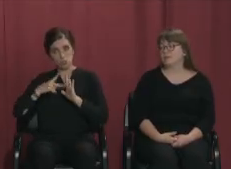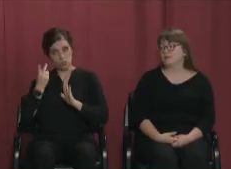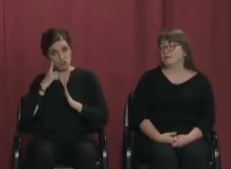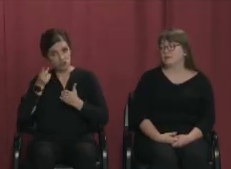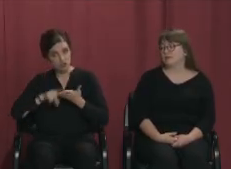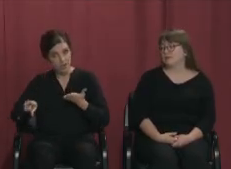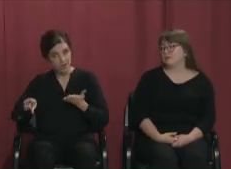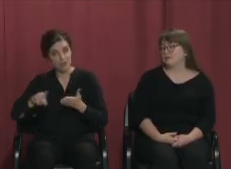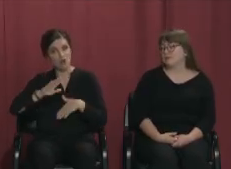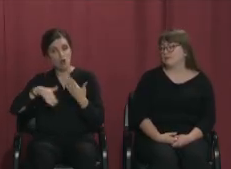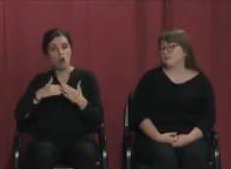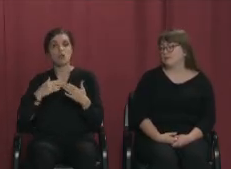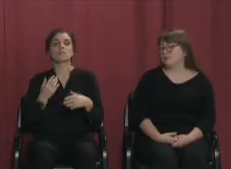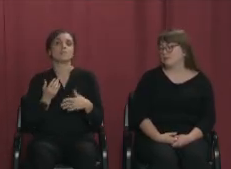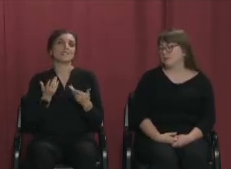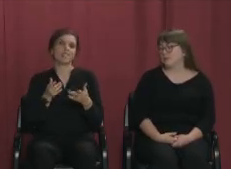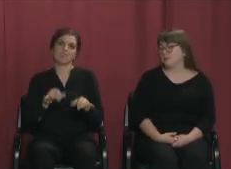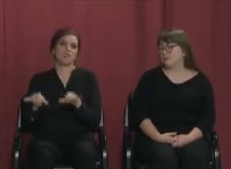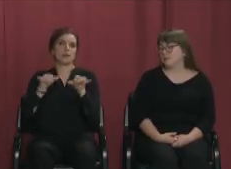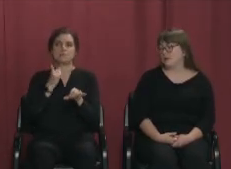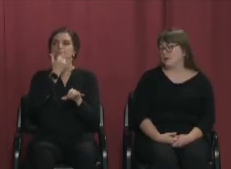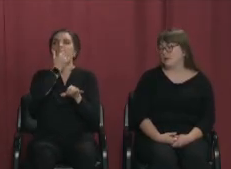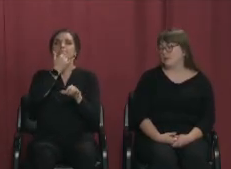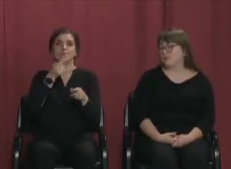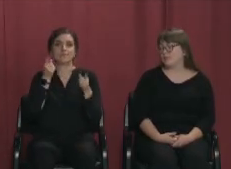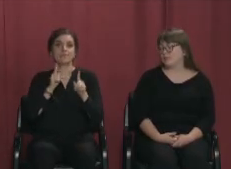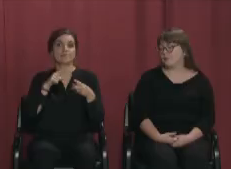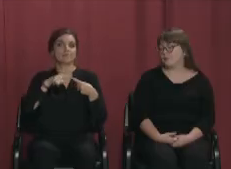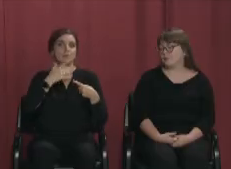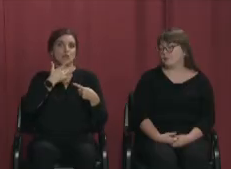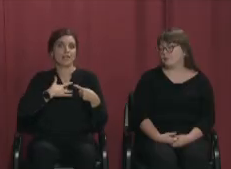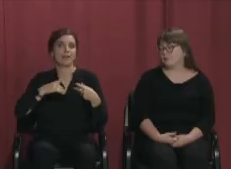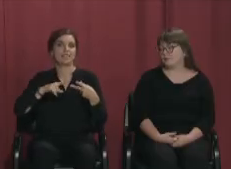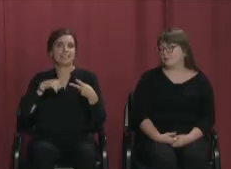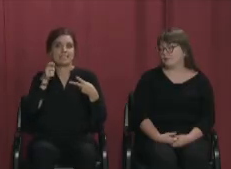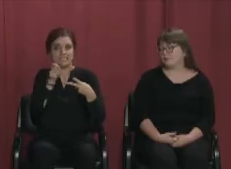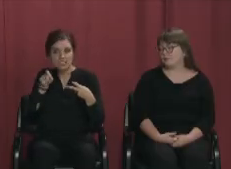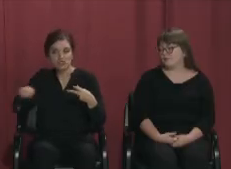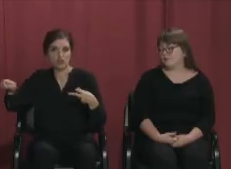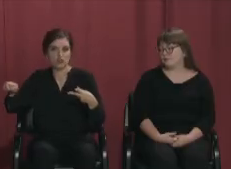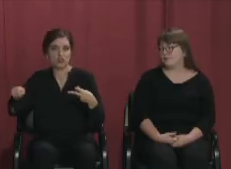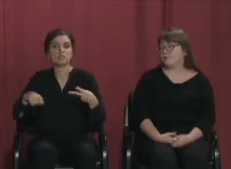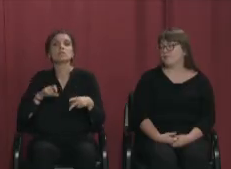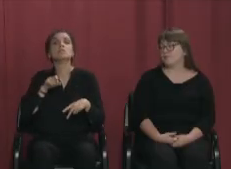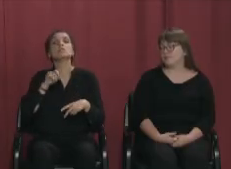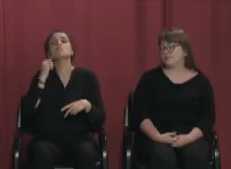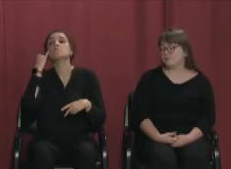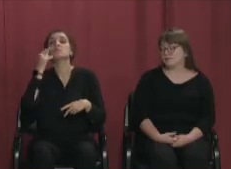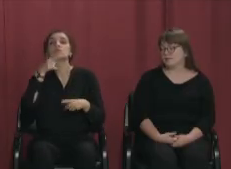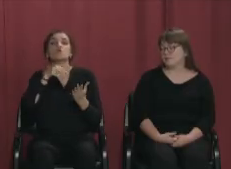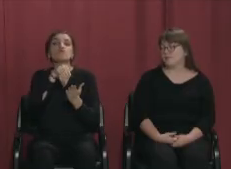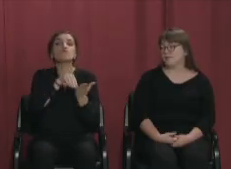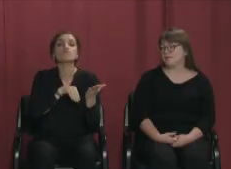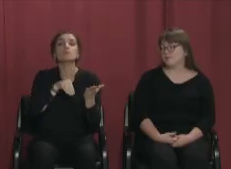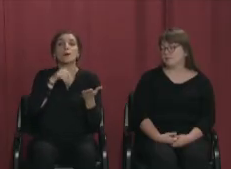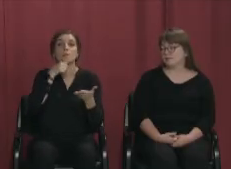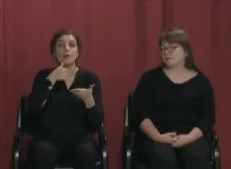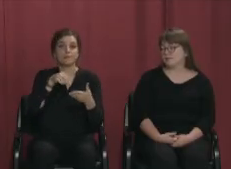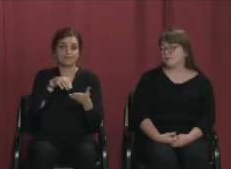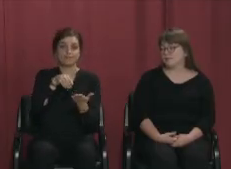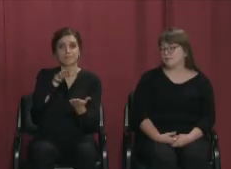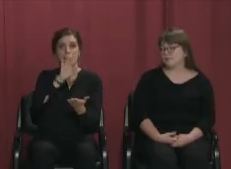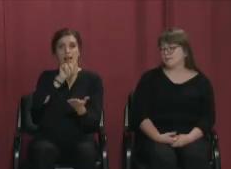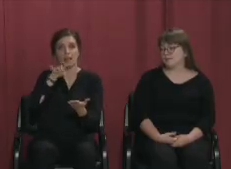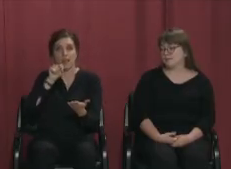and the signature are the common errors. If you're filling out a ballot for absentee mail-in or on either early vote or election